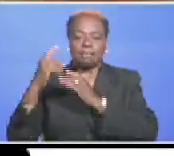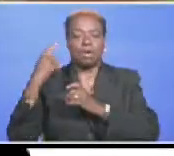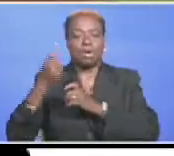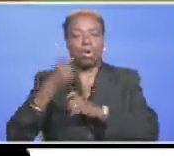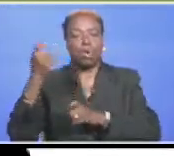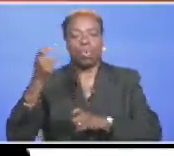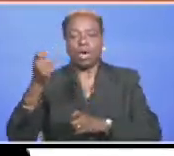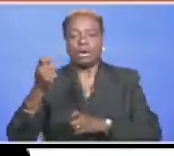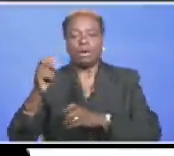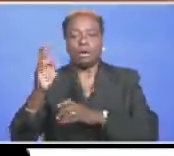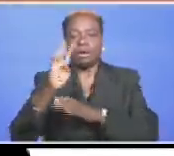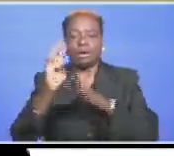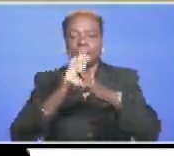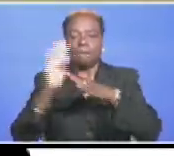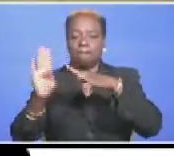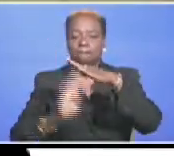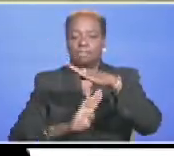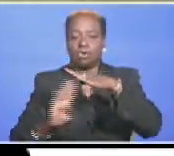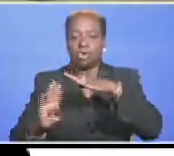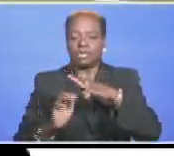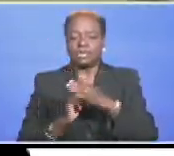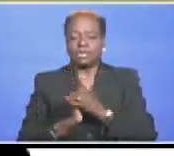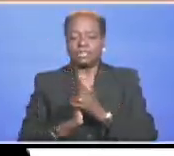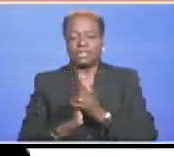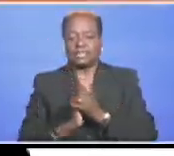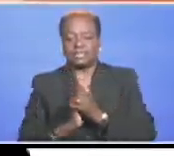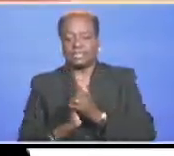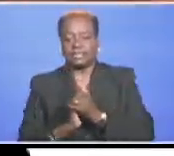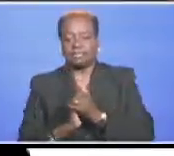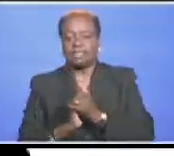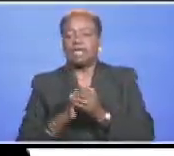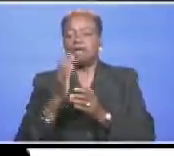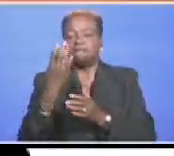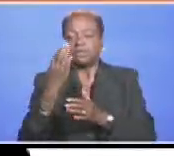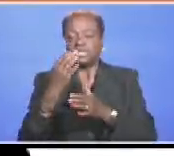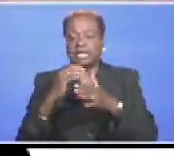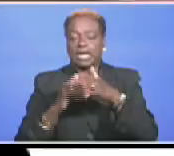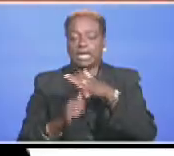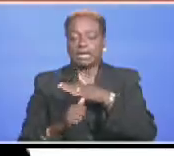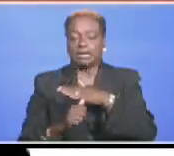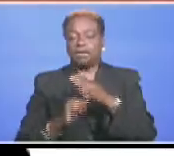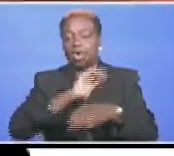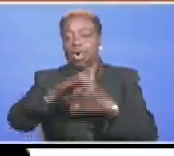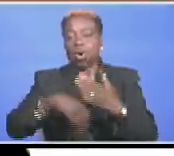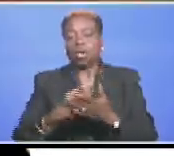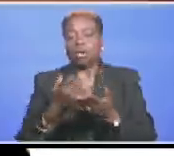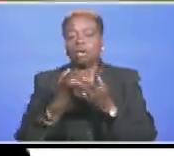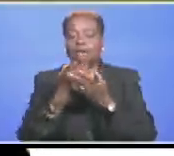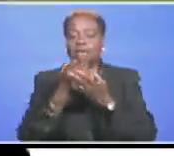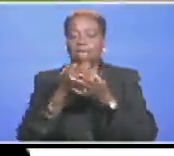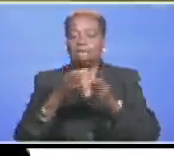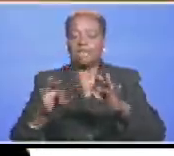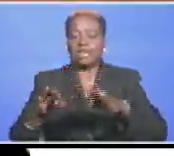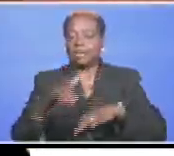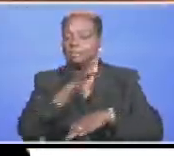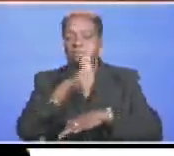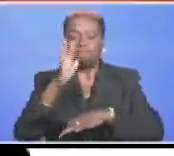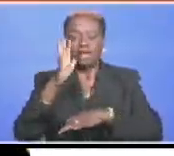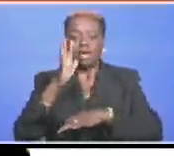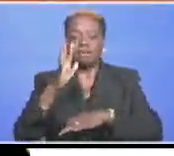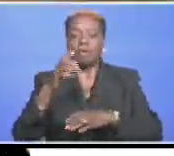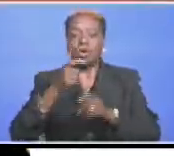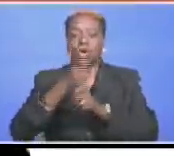unders and 12 and unders. Actually, the 14 and unders, Legacy won the 12 and under bronze. In all, Freedom Forum won 5 of the 7